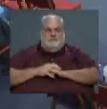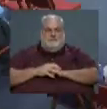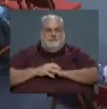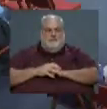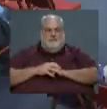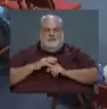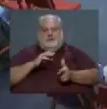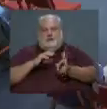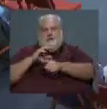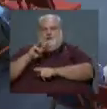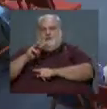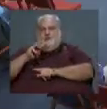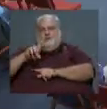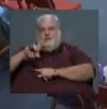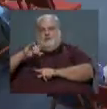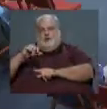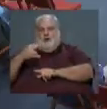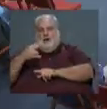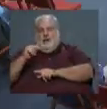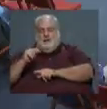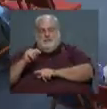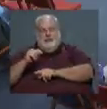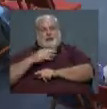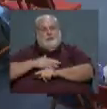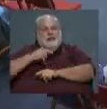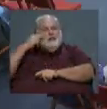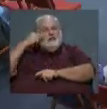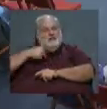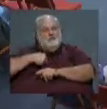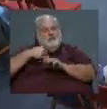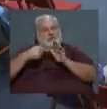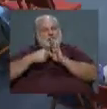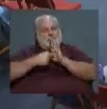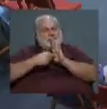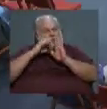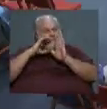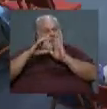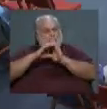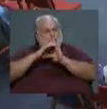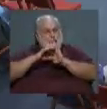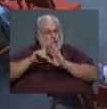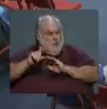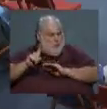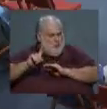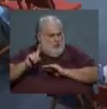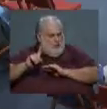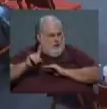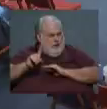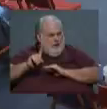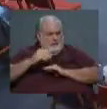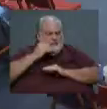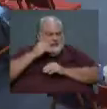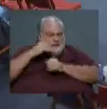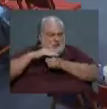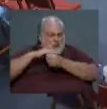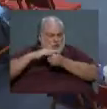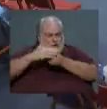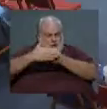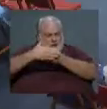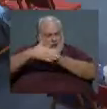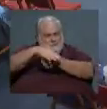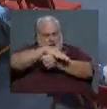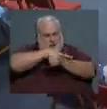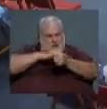please. Can I see the pictures to show where the neighborhood is behind